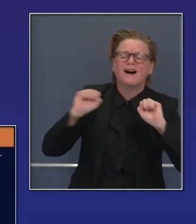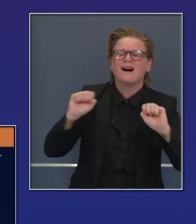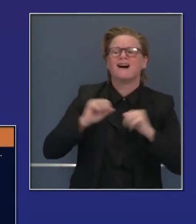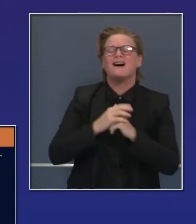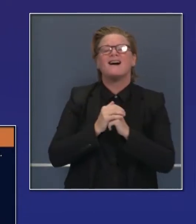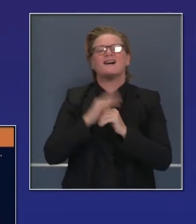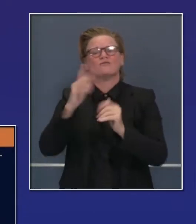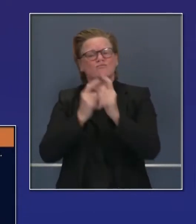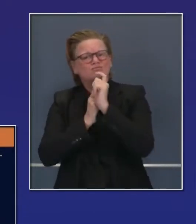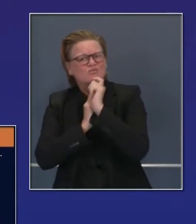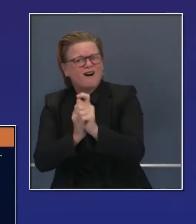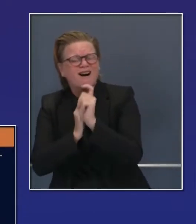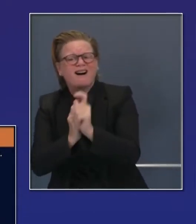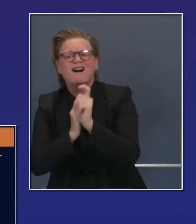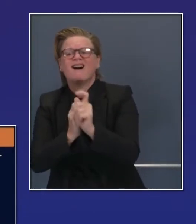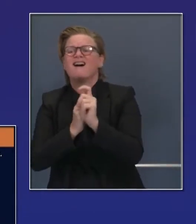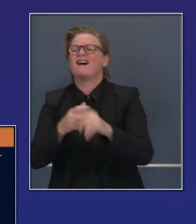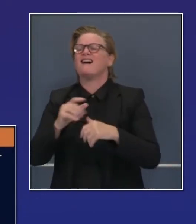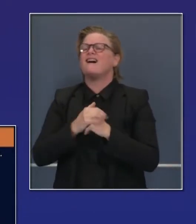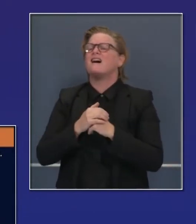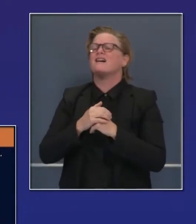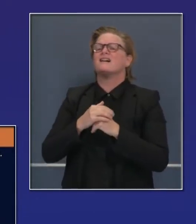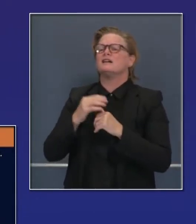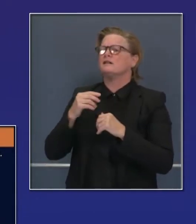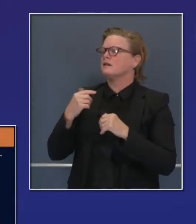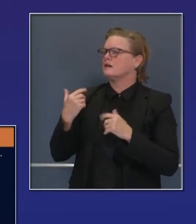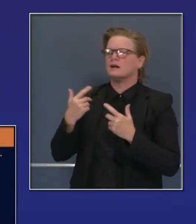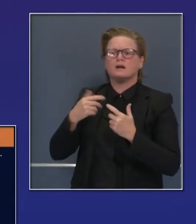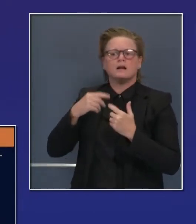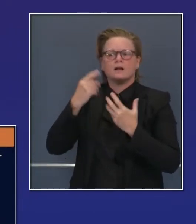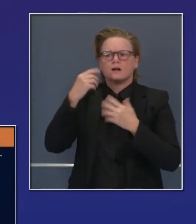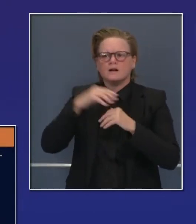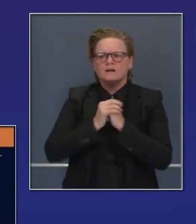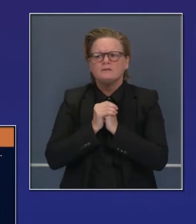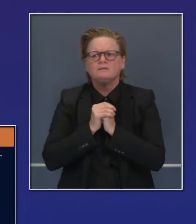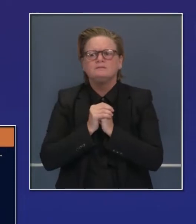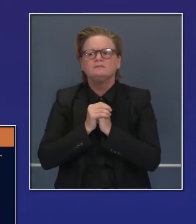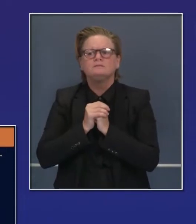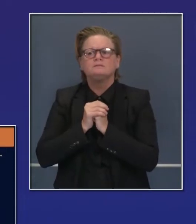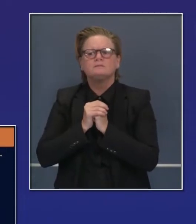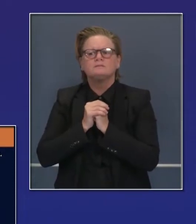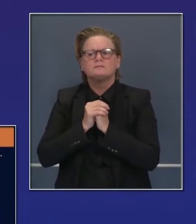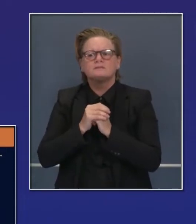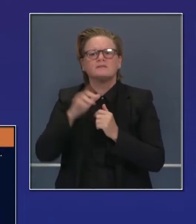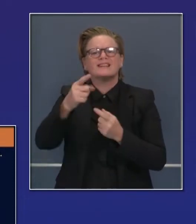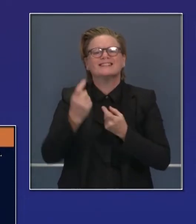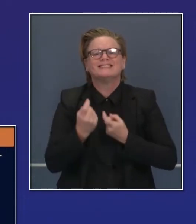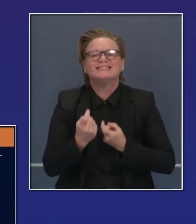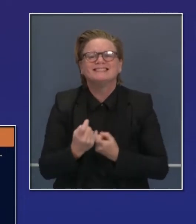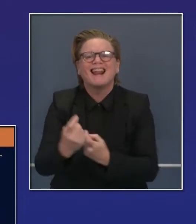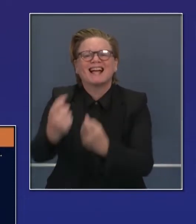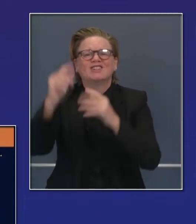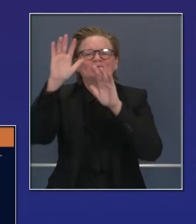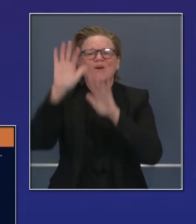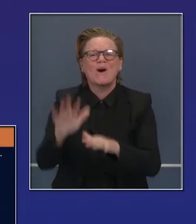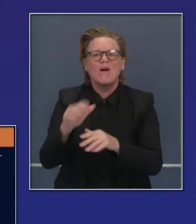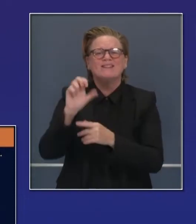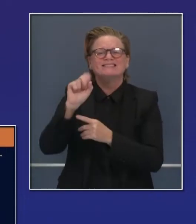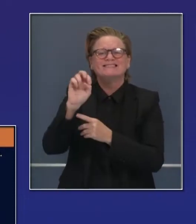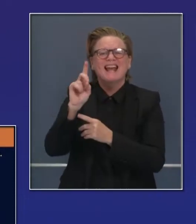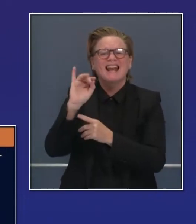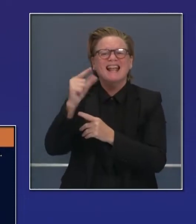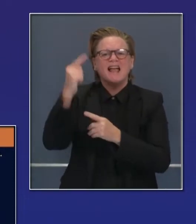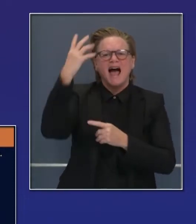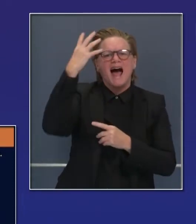a partner within your household. Go sledding these outdoor activities in the winter. To the extent a walk on the beach or